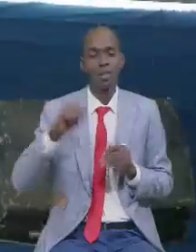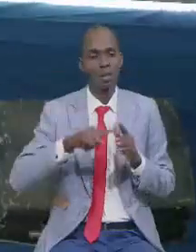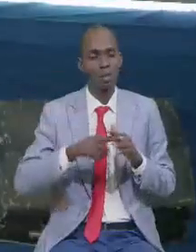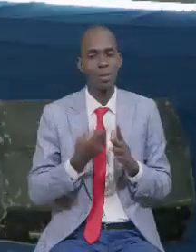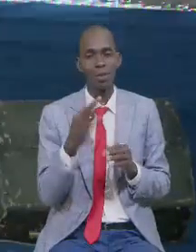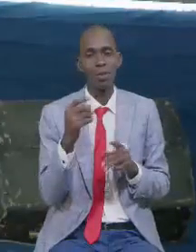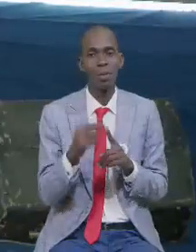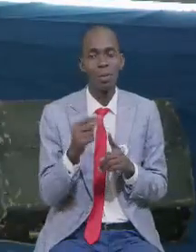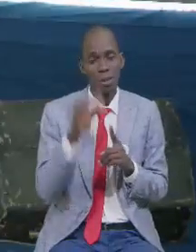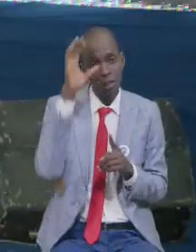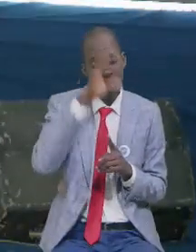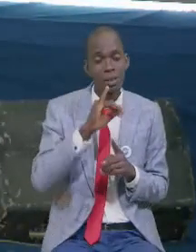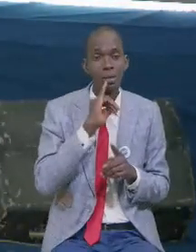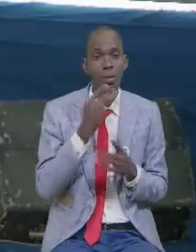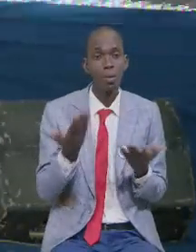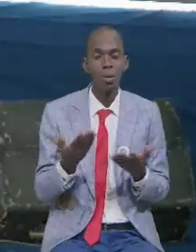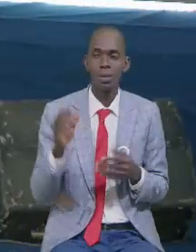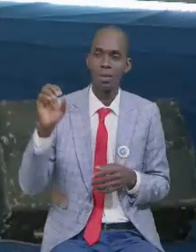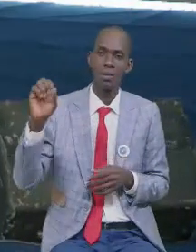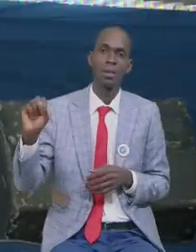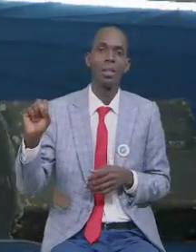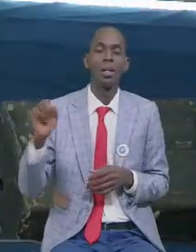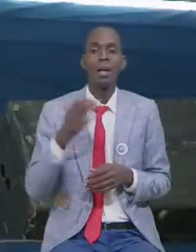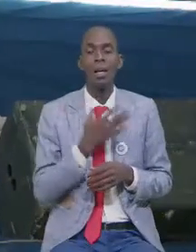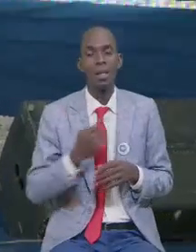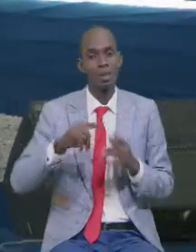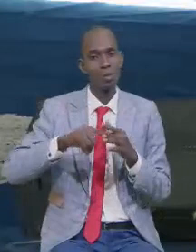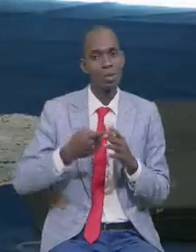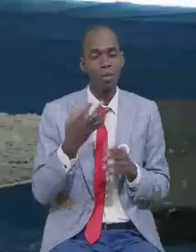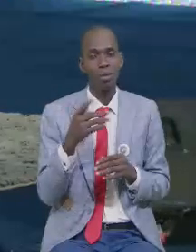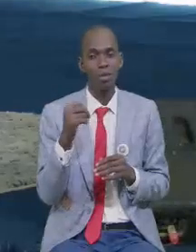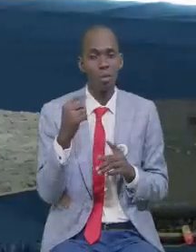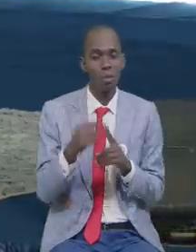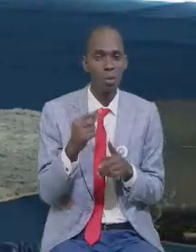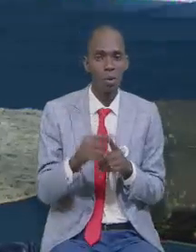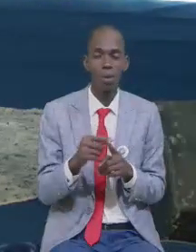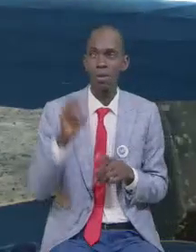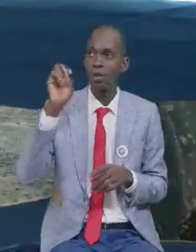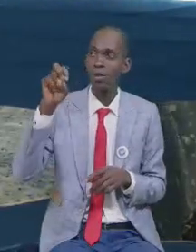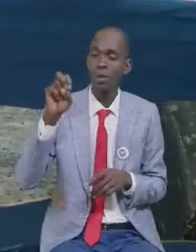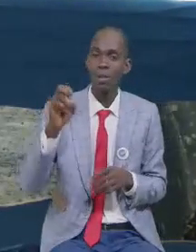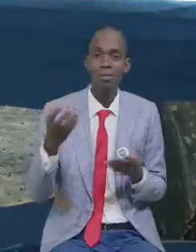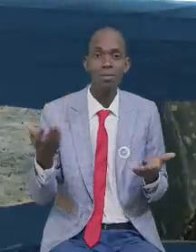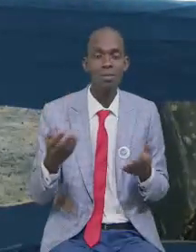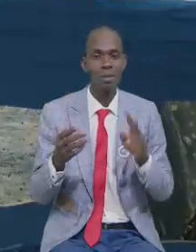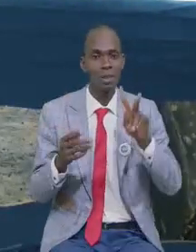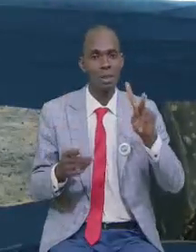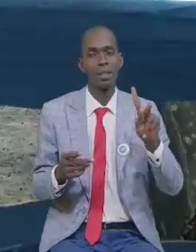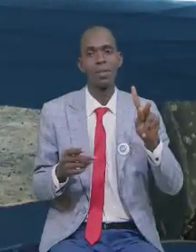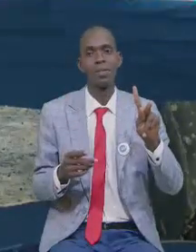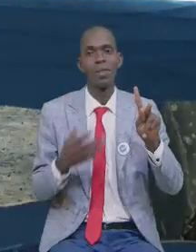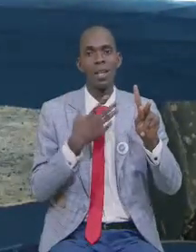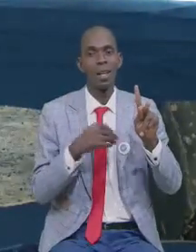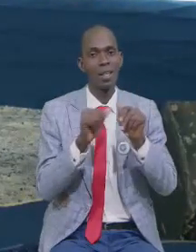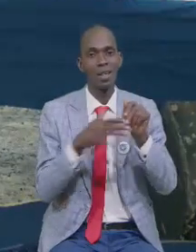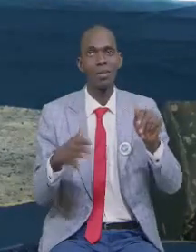word seek, S. And the beginning of the word knock, K. And everything comes